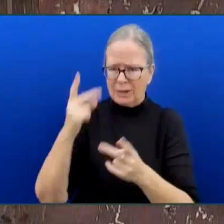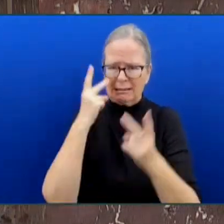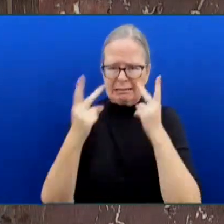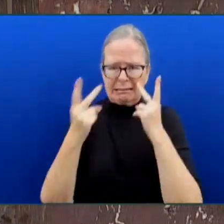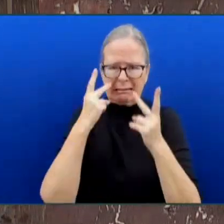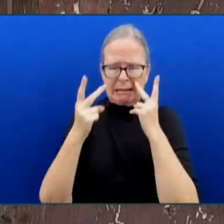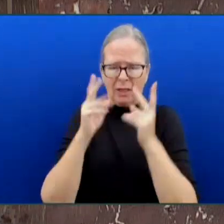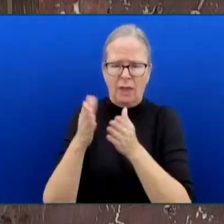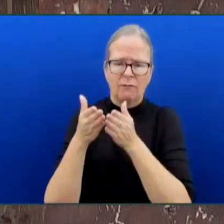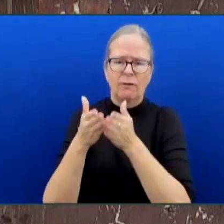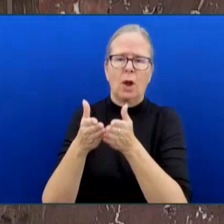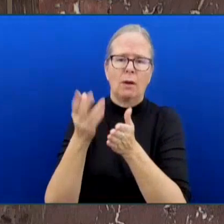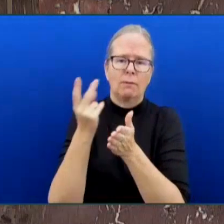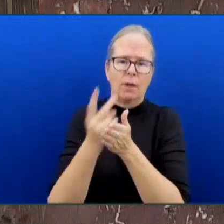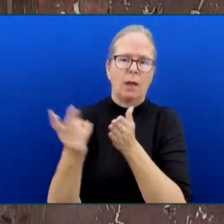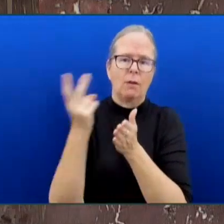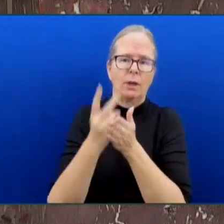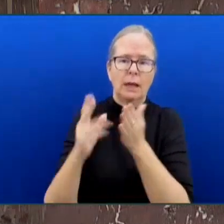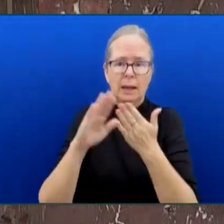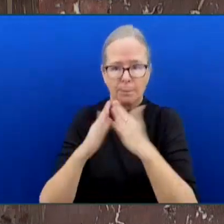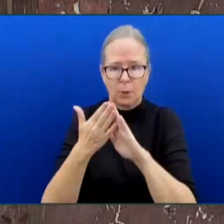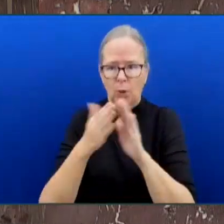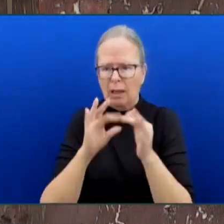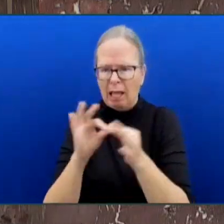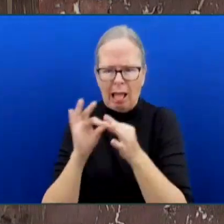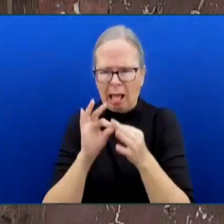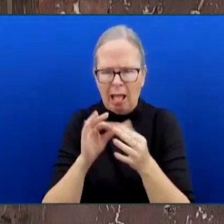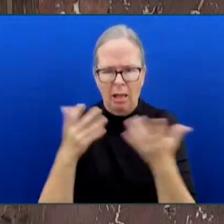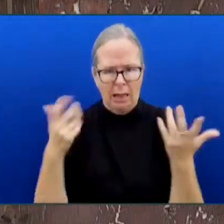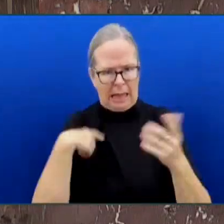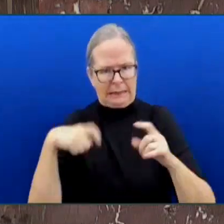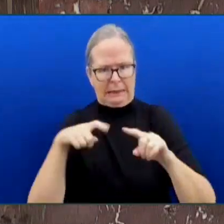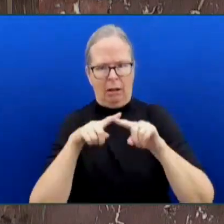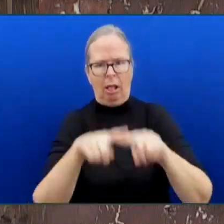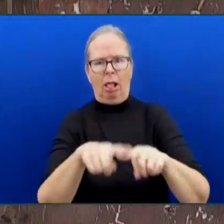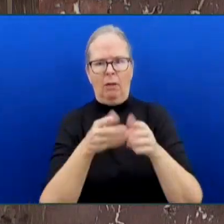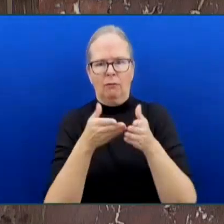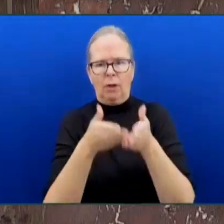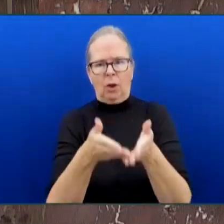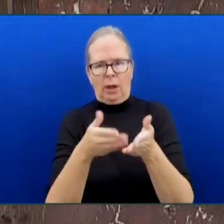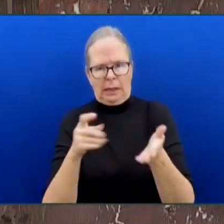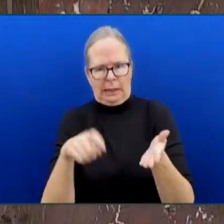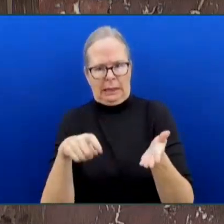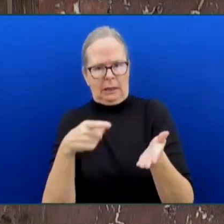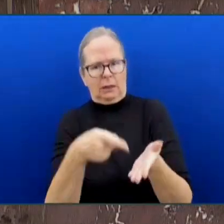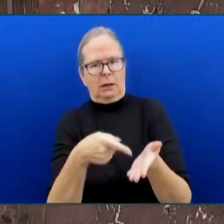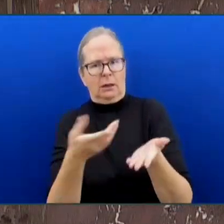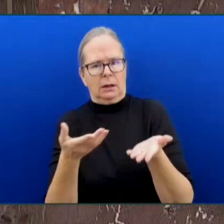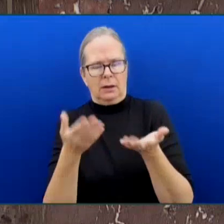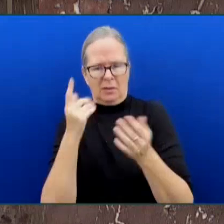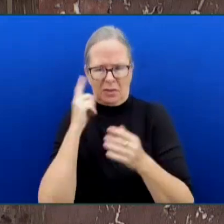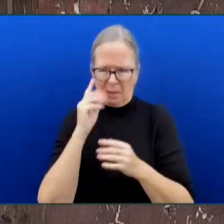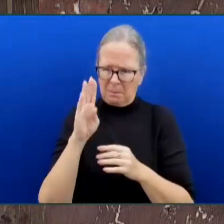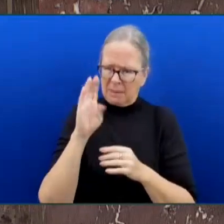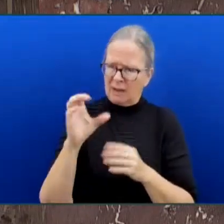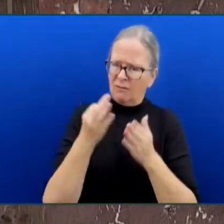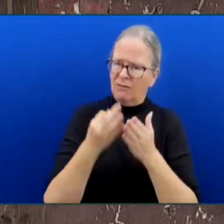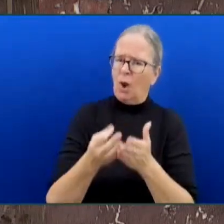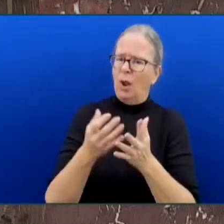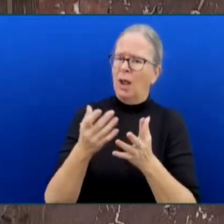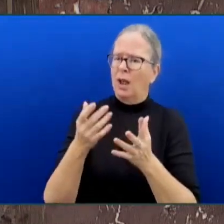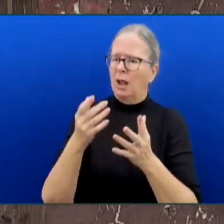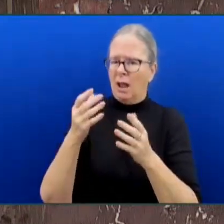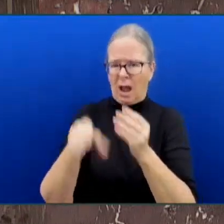Premier tell these mayors why the NDP thinks expanding BC Ferry's bloated executive ranks by 4 more VPs is